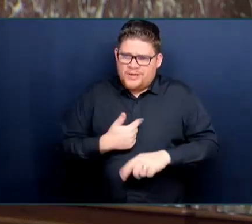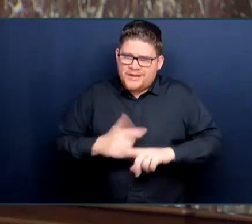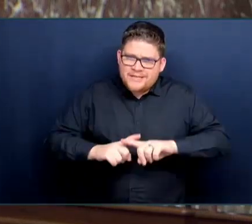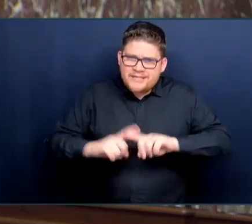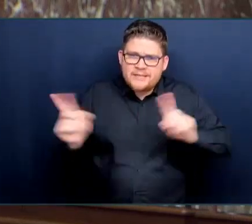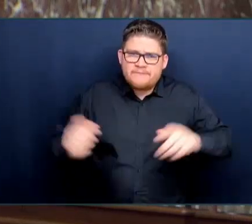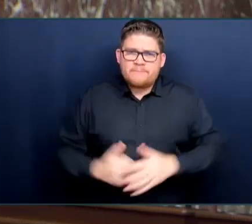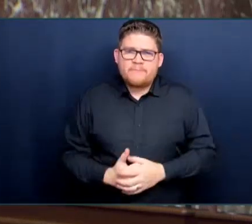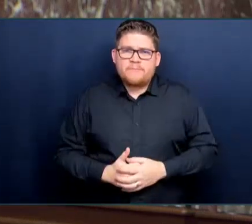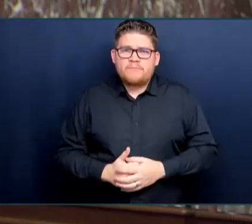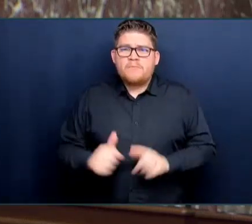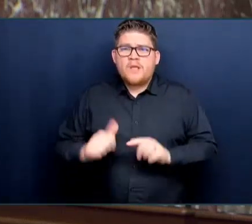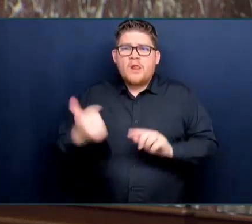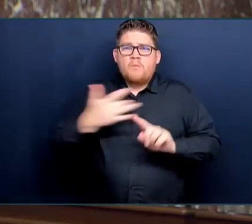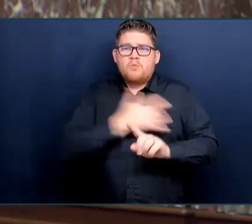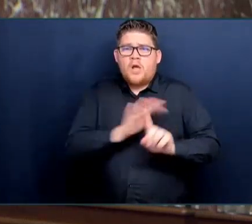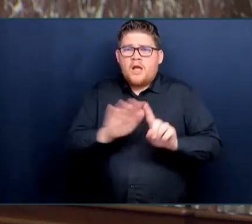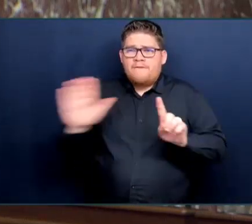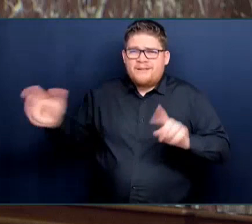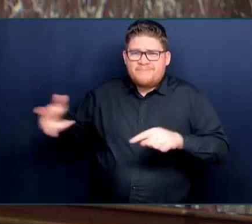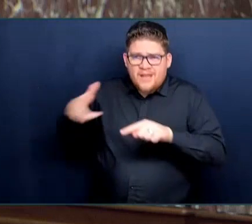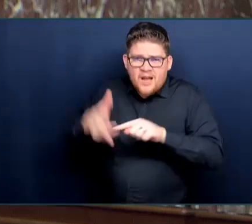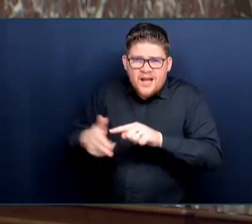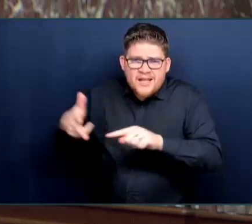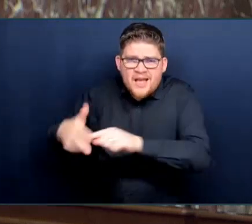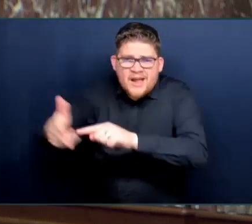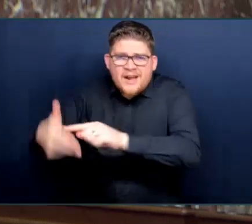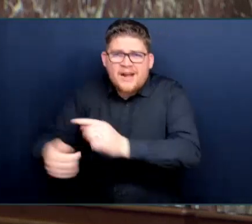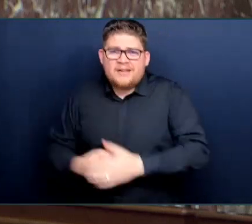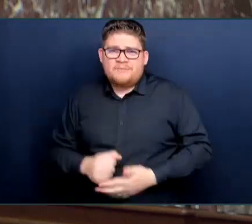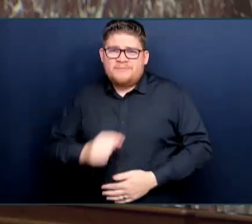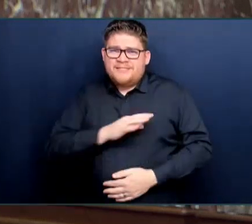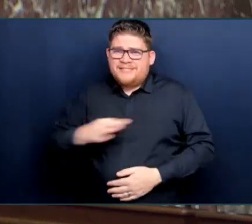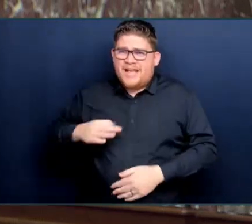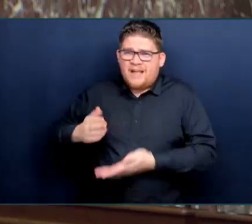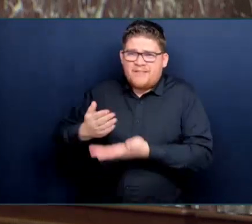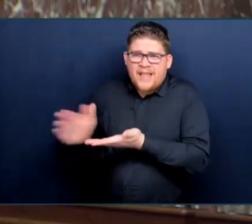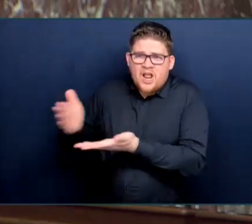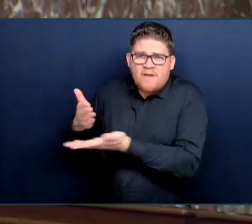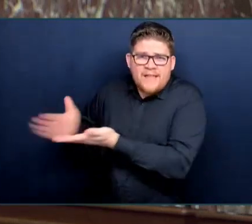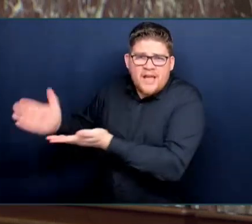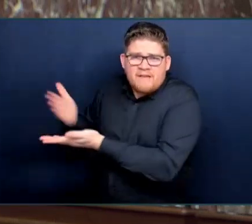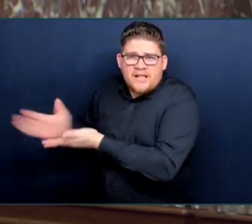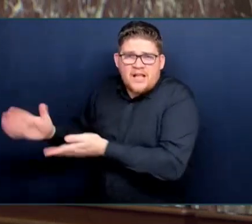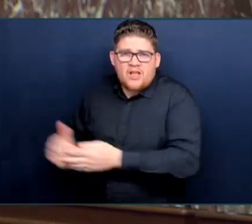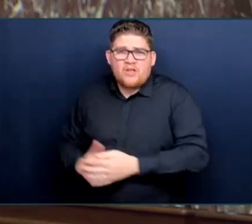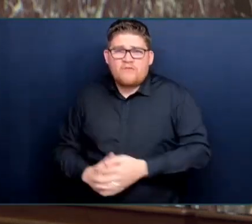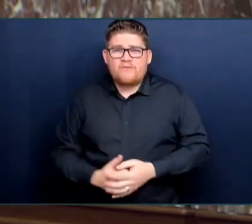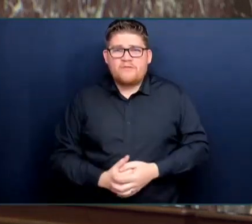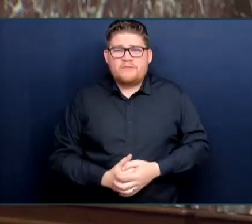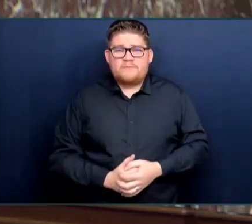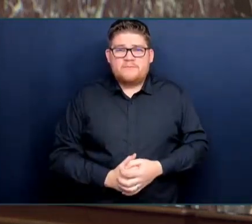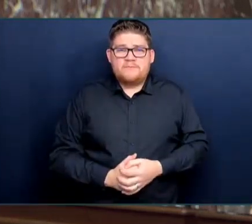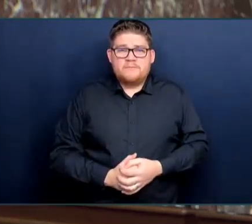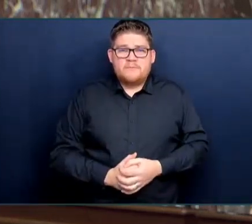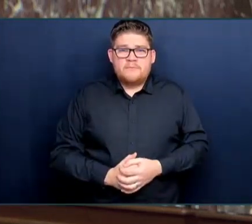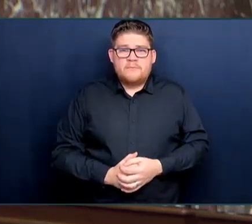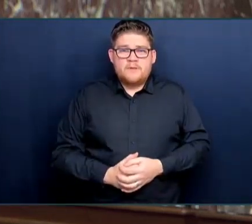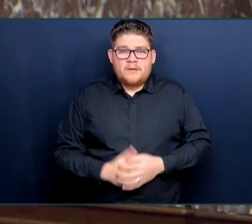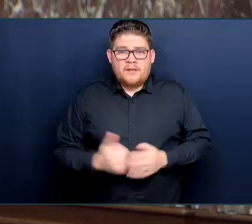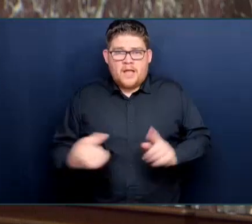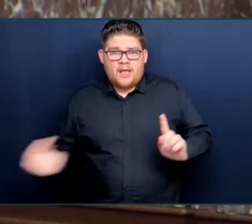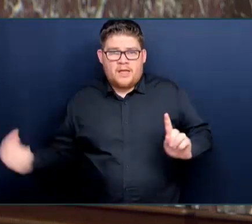employees they are laying off. They are moving backwards on transit. This province is moving forwards in gigantic leaps and bounds by making